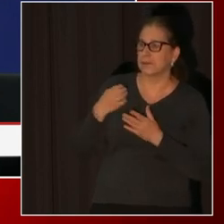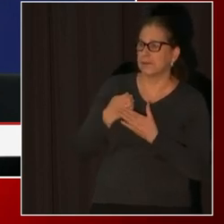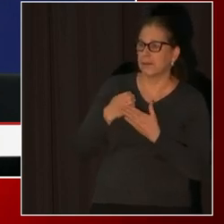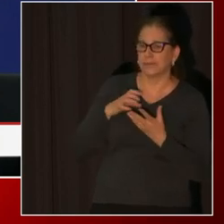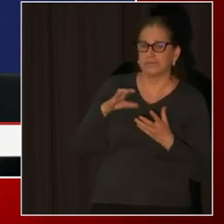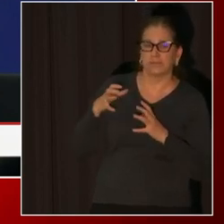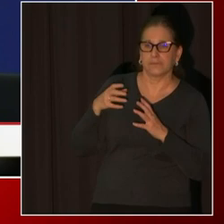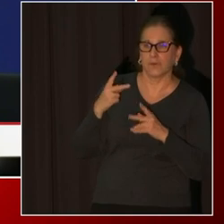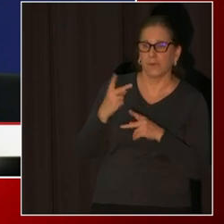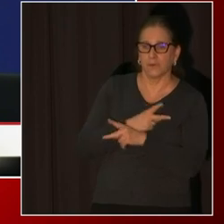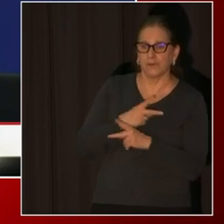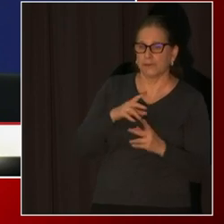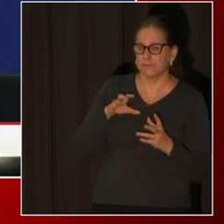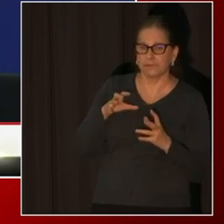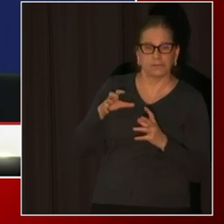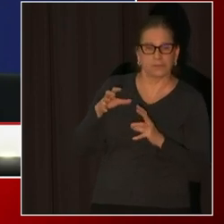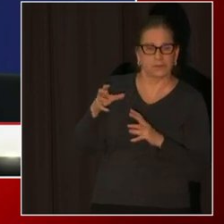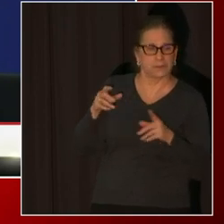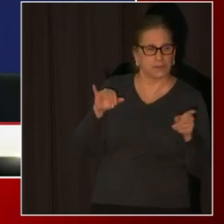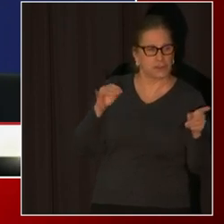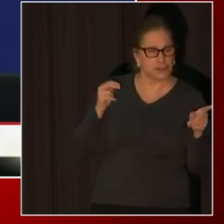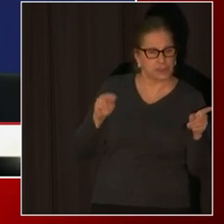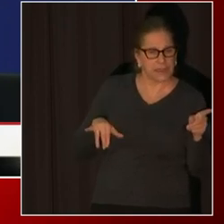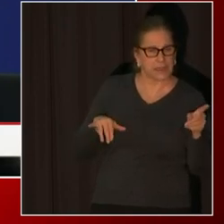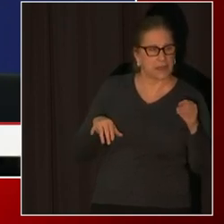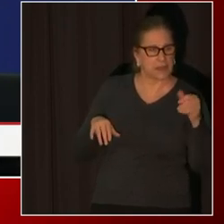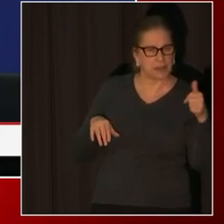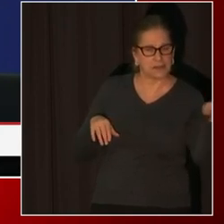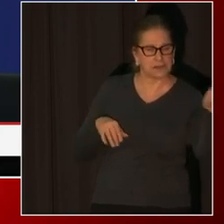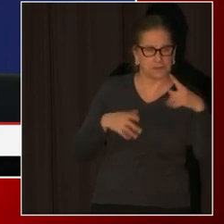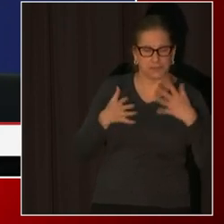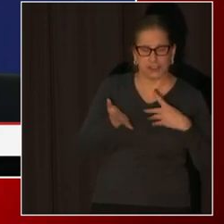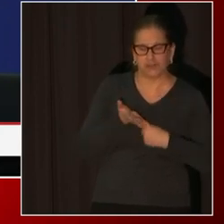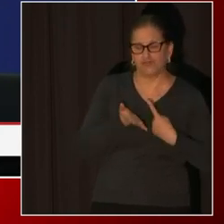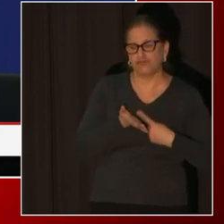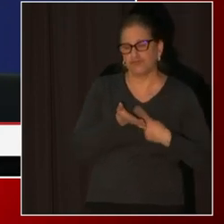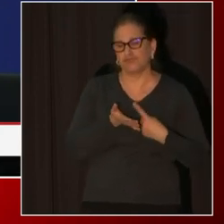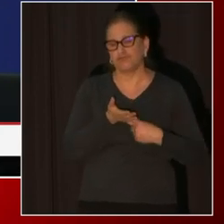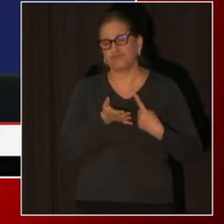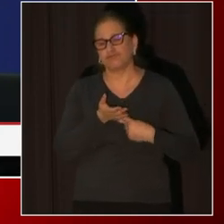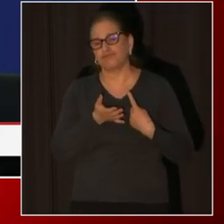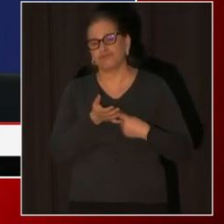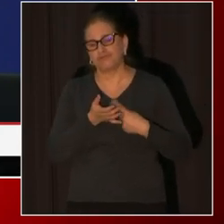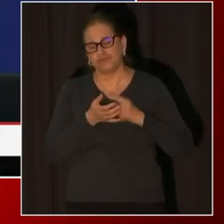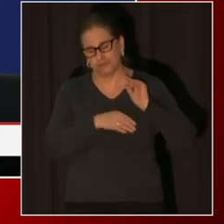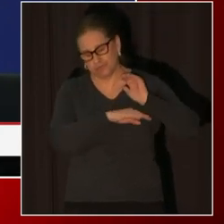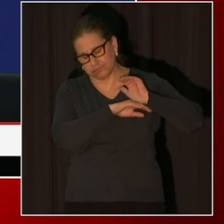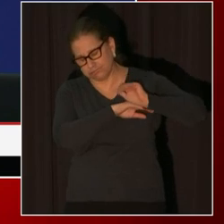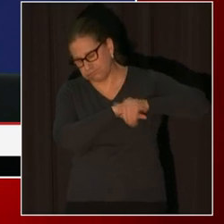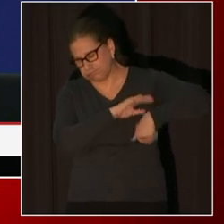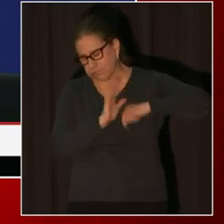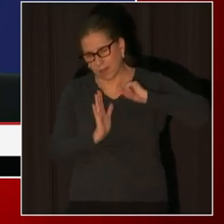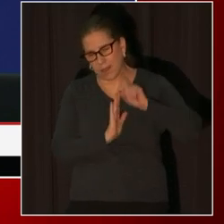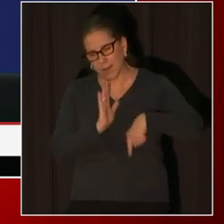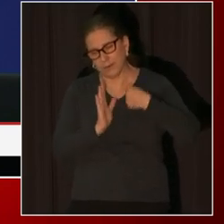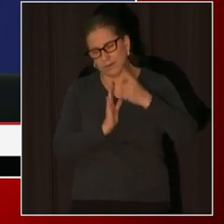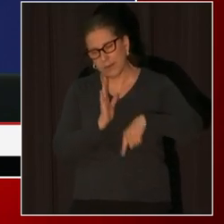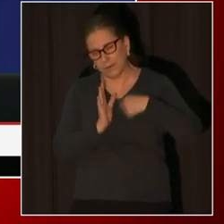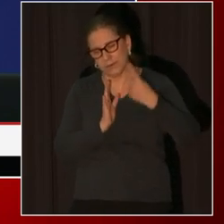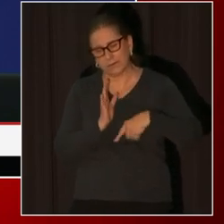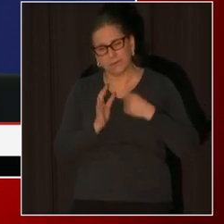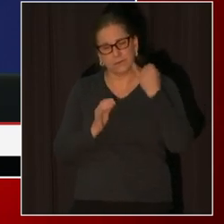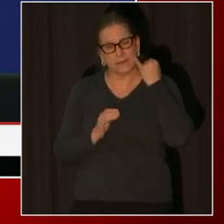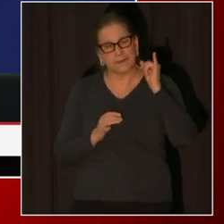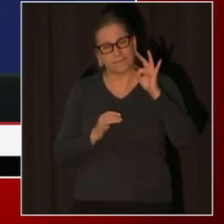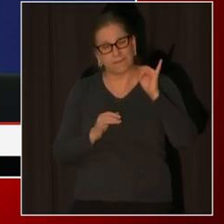and Jenny and I had late night discussions till 11:30 at night, some evenings, of going through and doing this budget. And what if it gets worse? What are we going to